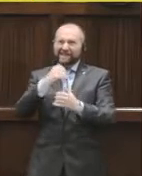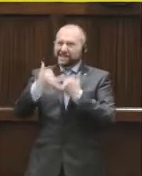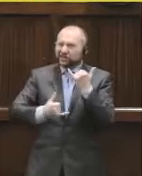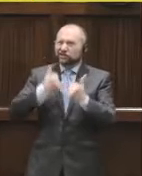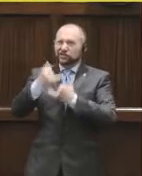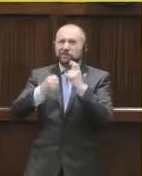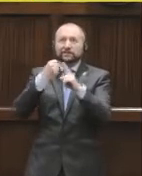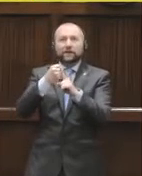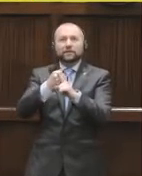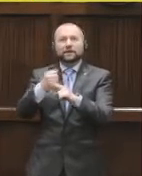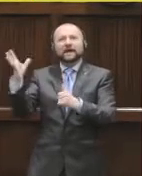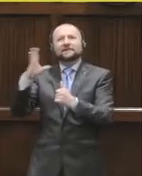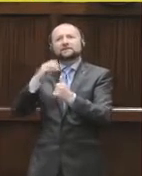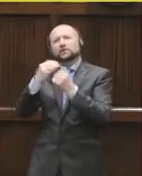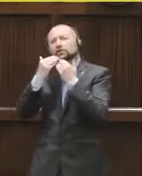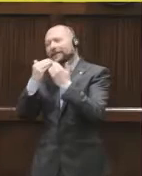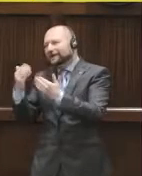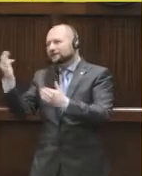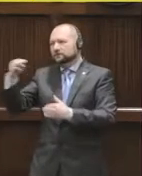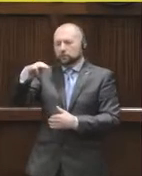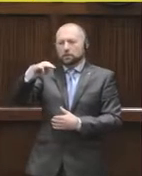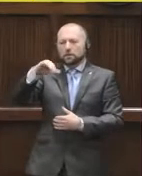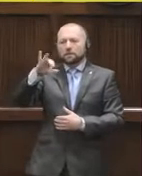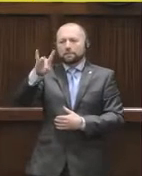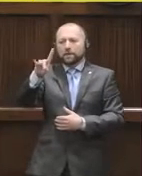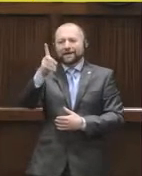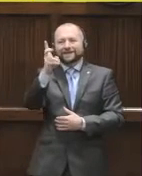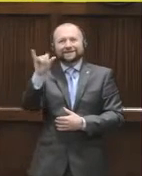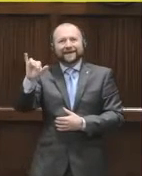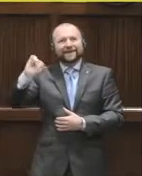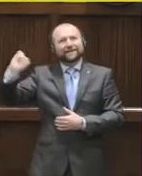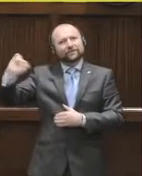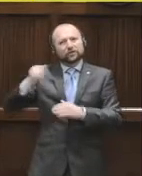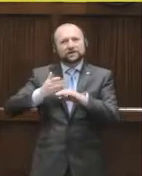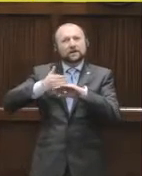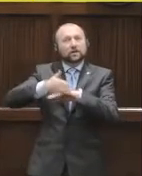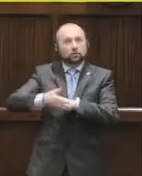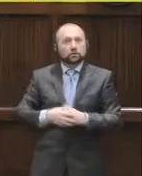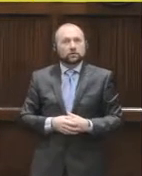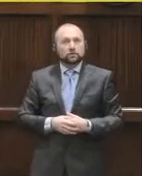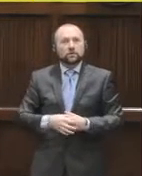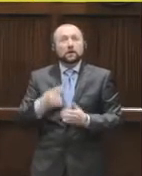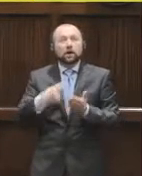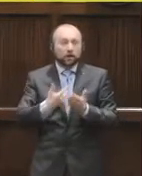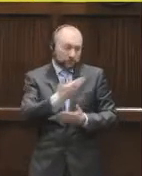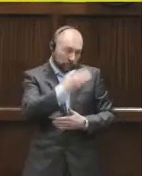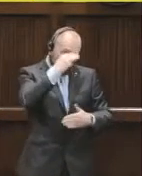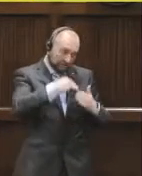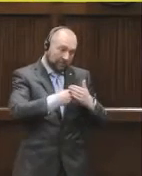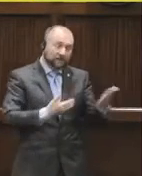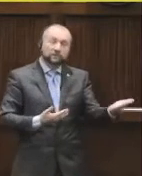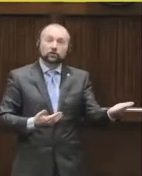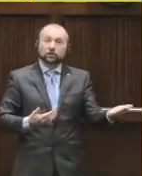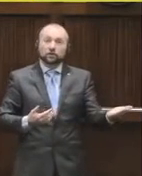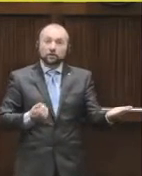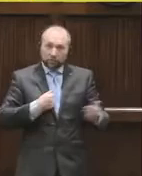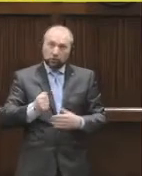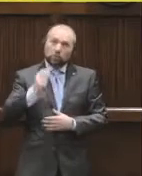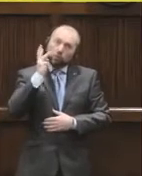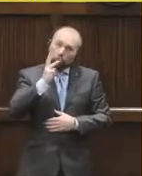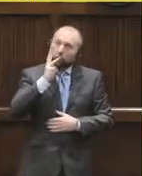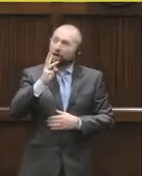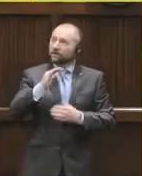Daly for his great work on this issue. I also commend you, Minister, on your